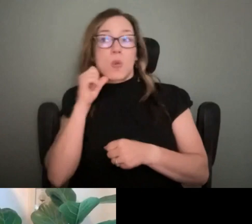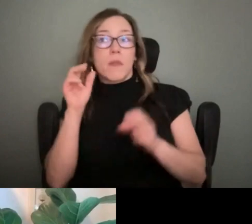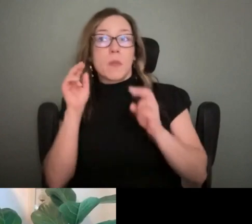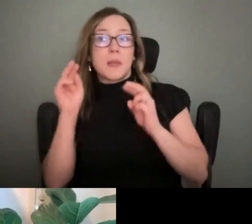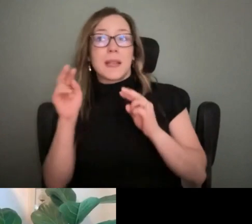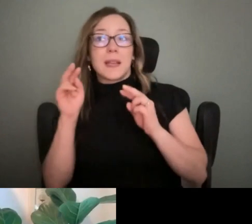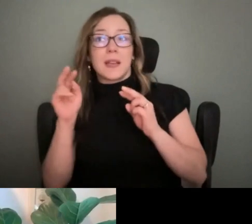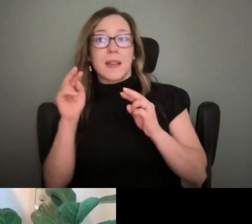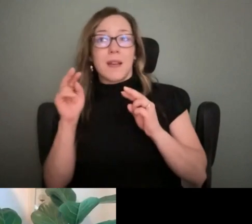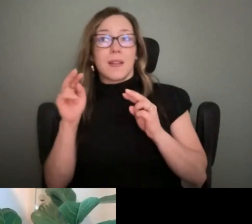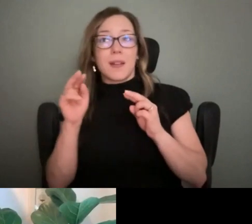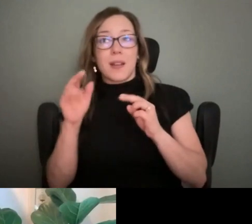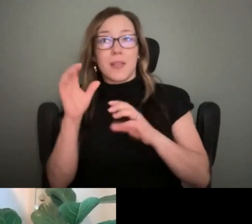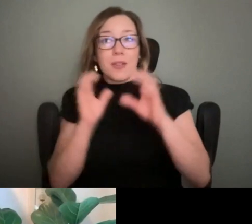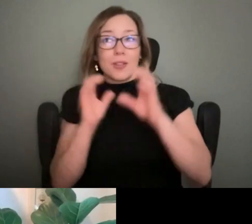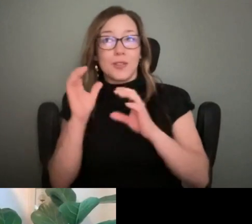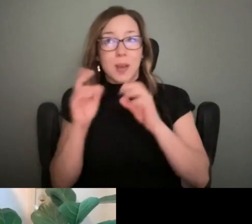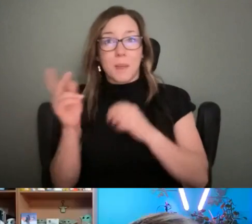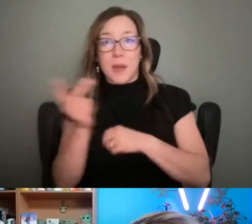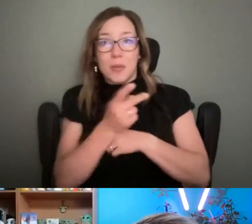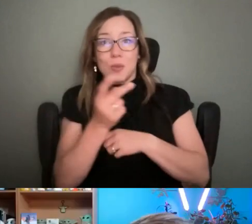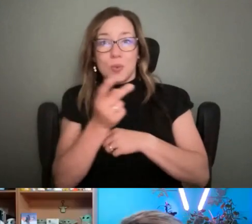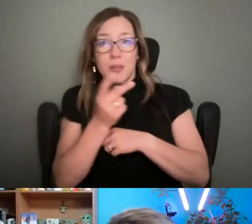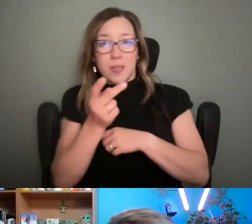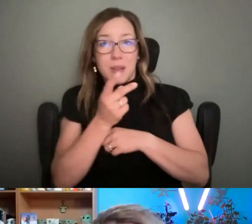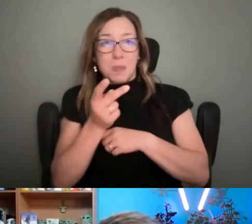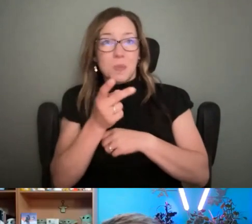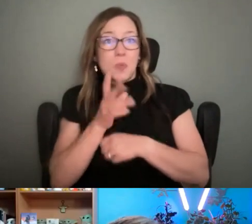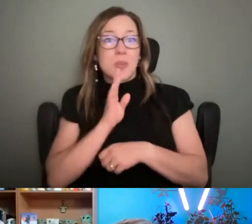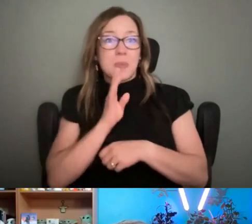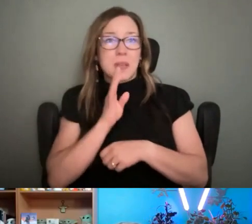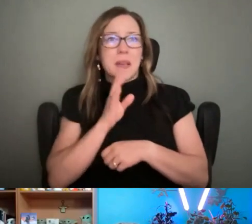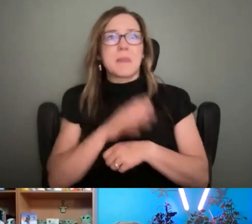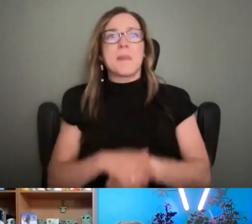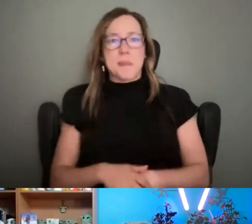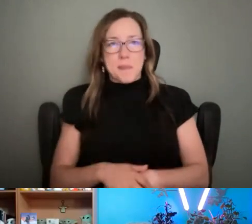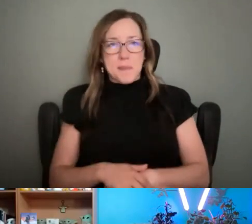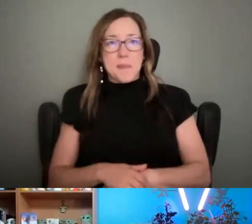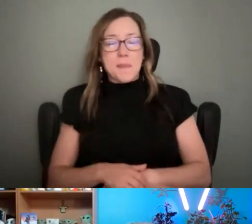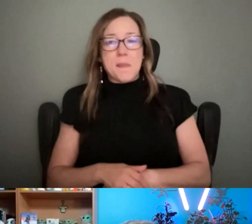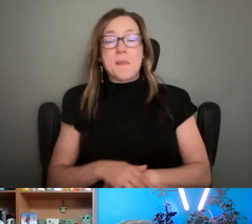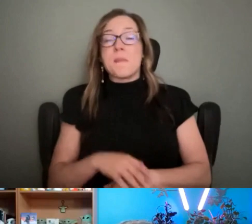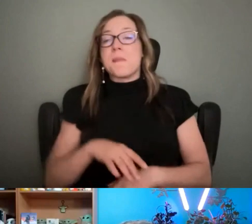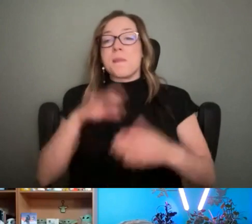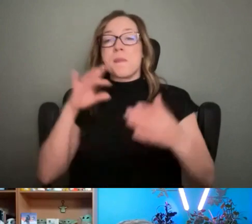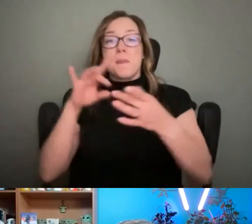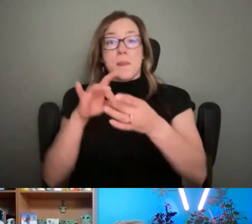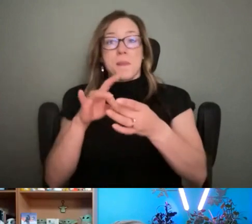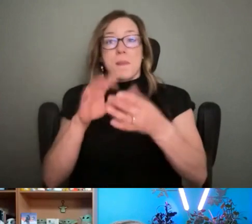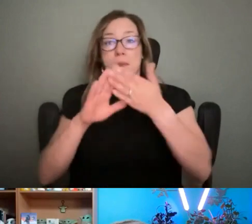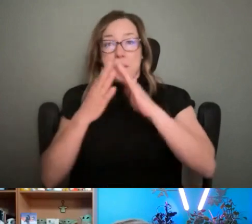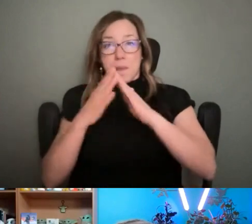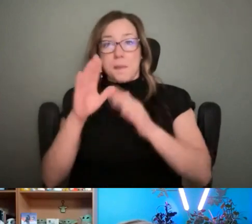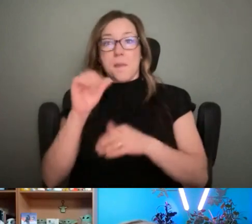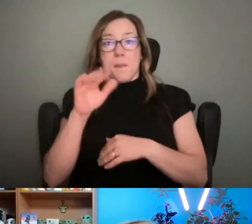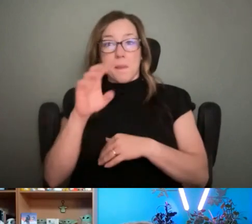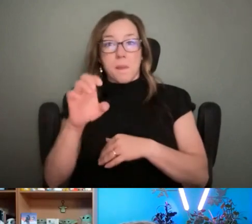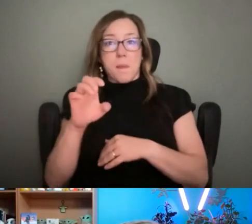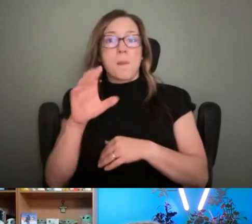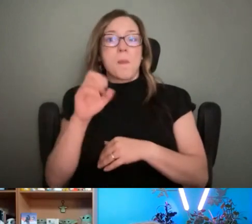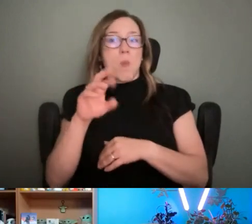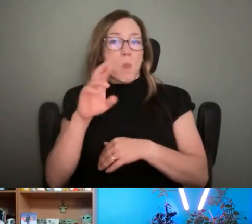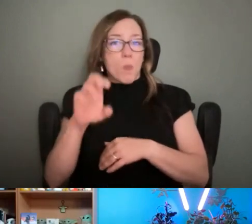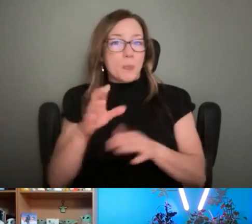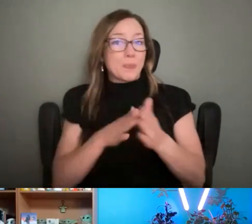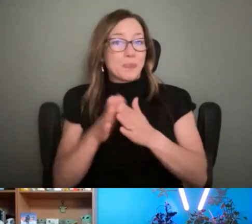the chat, while Sarah and Beth were speaking, we placed a link to the Community Care Corps initiative in the